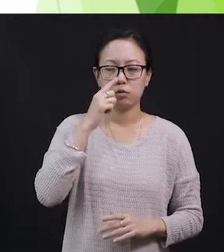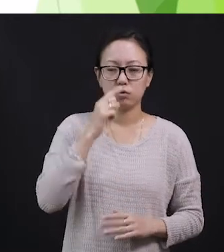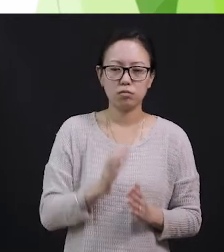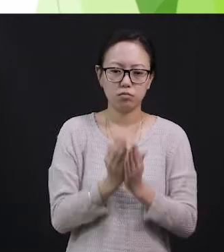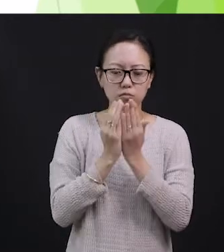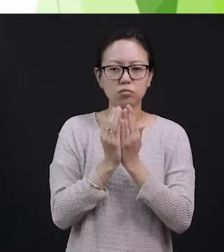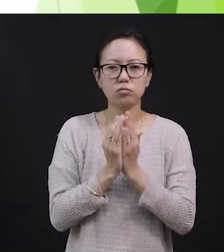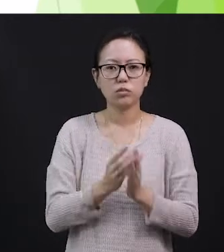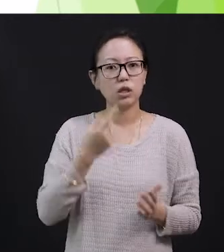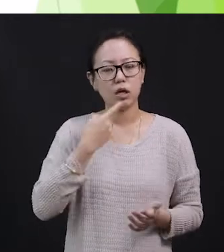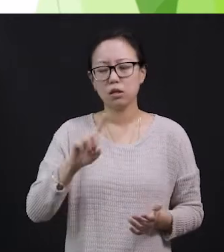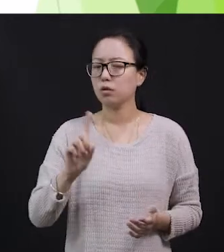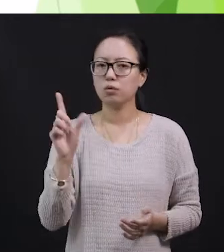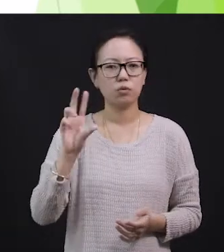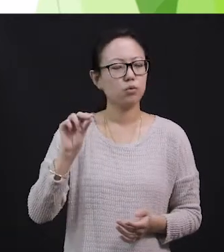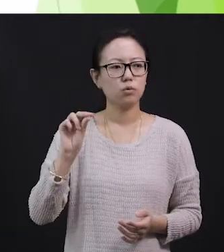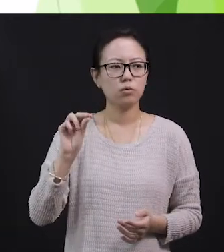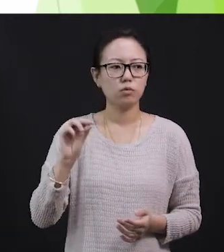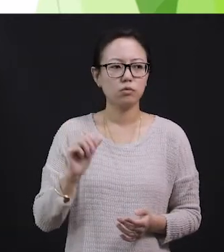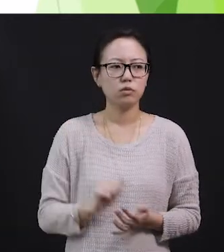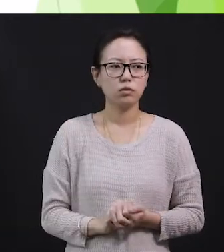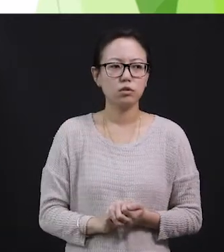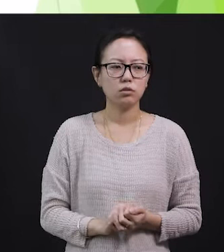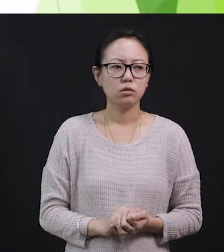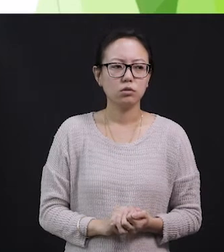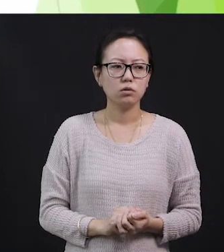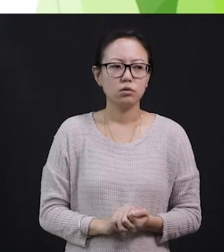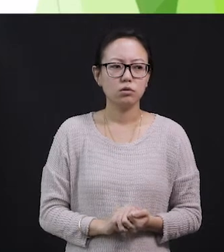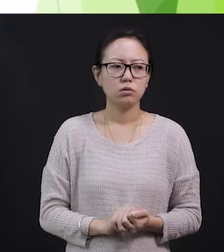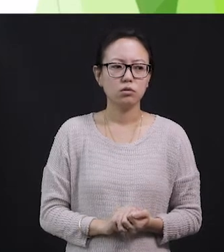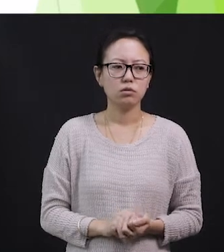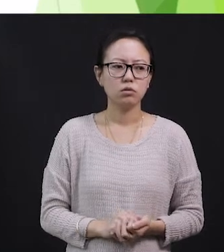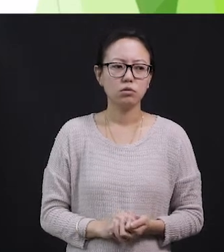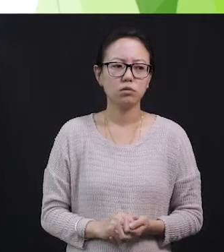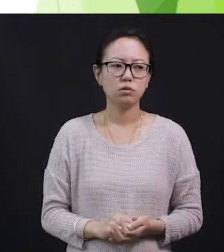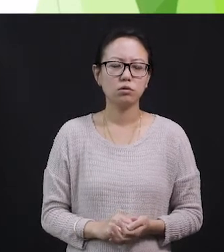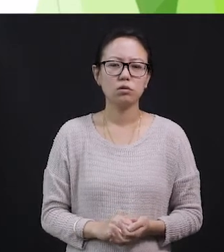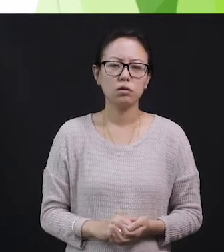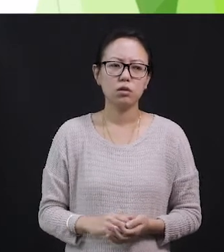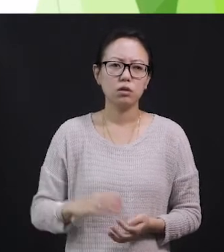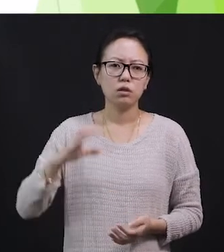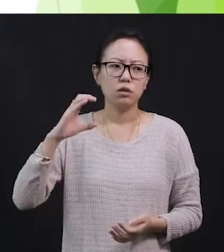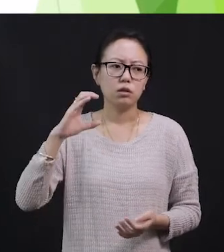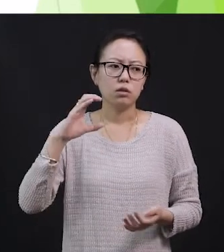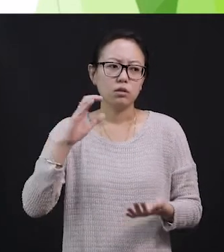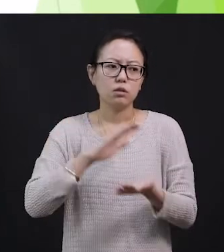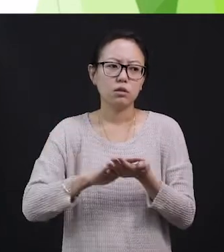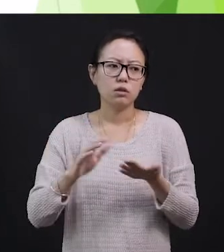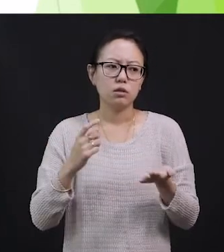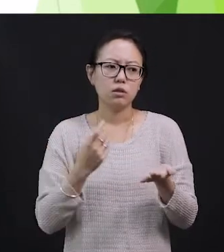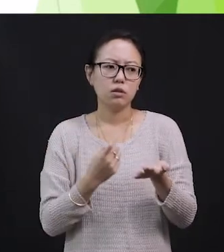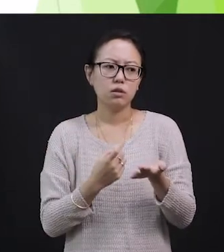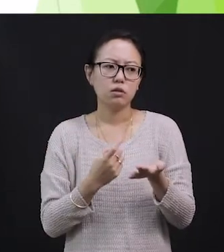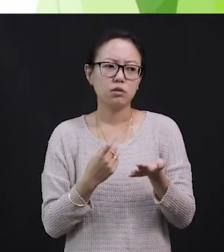was a network of elementary schools, and students here were also taught few religious passages.